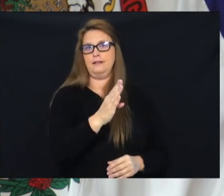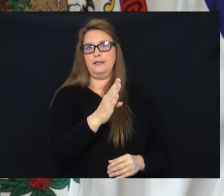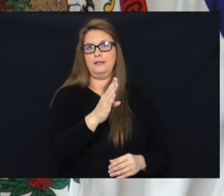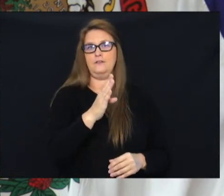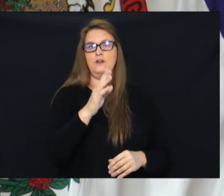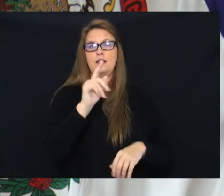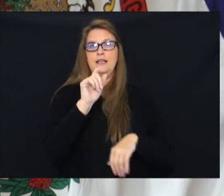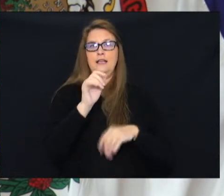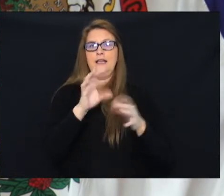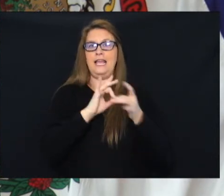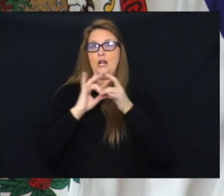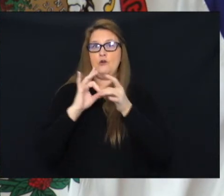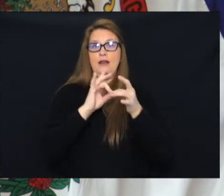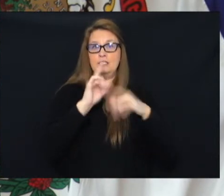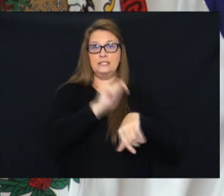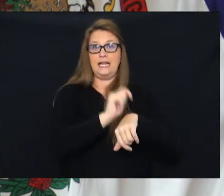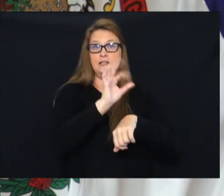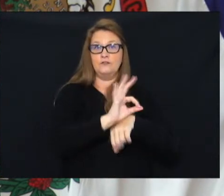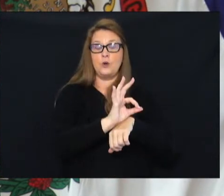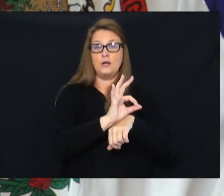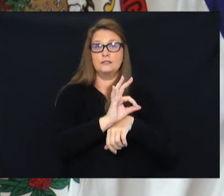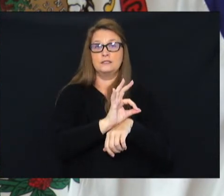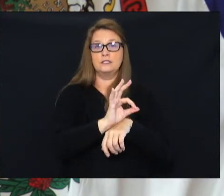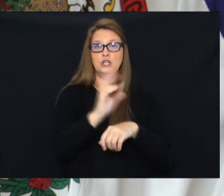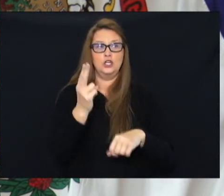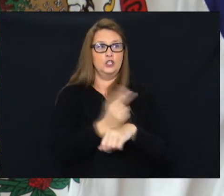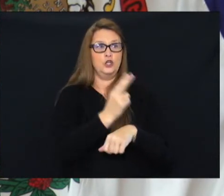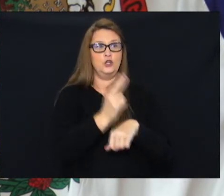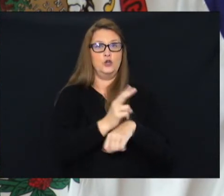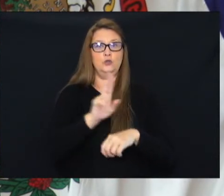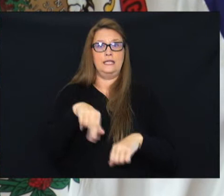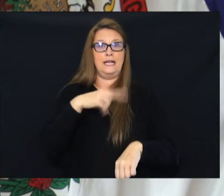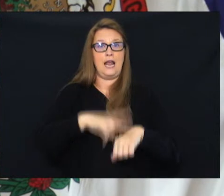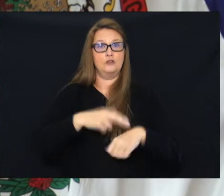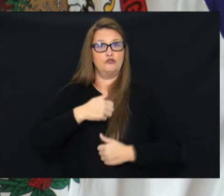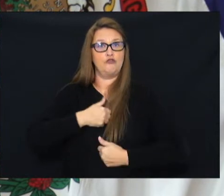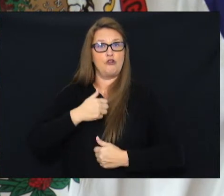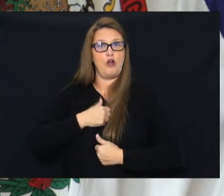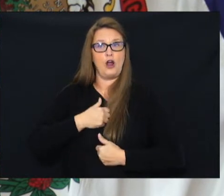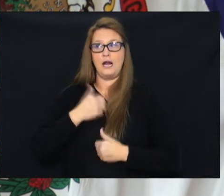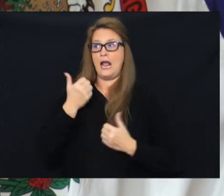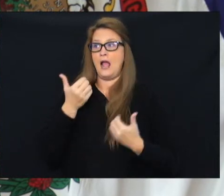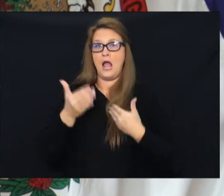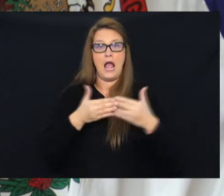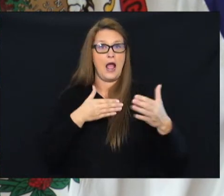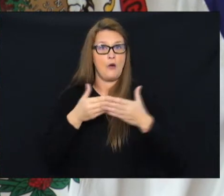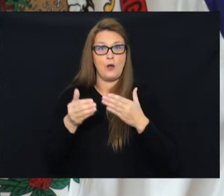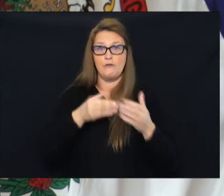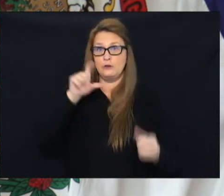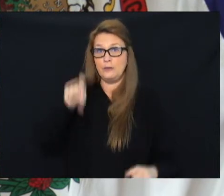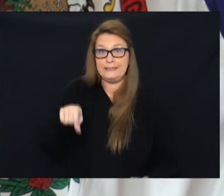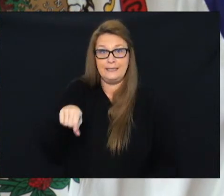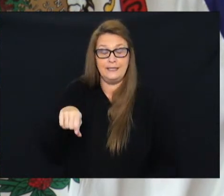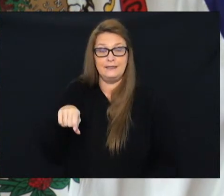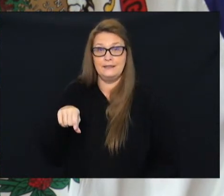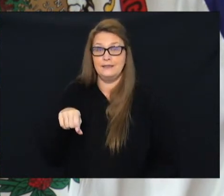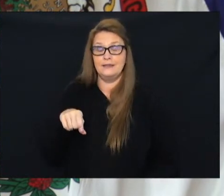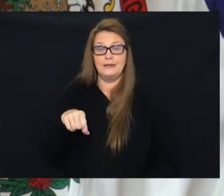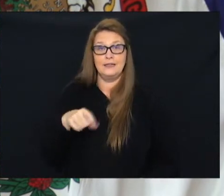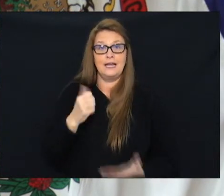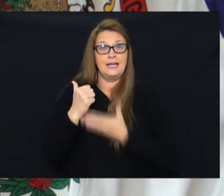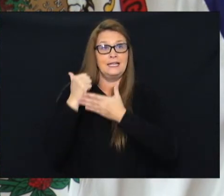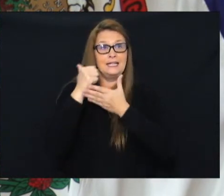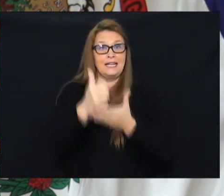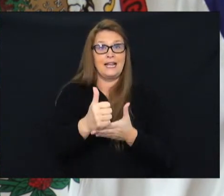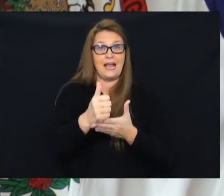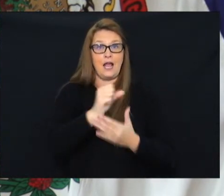interagency task force and everything to use them in any way we possibly can to help